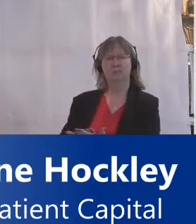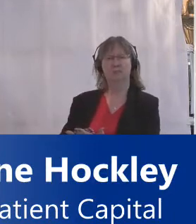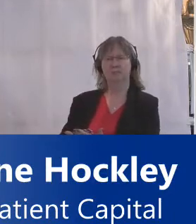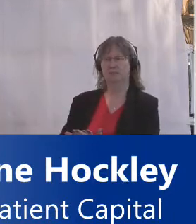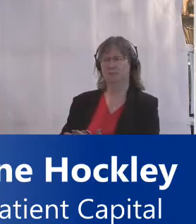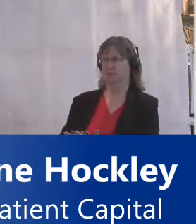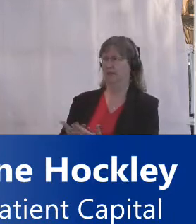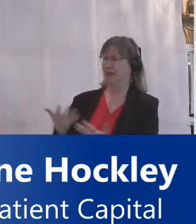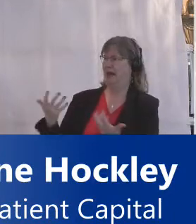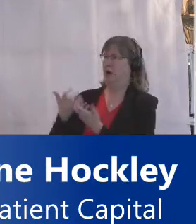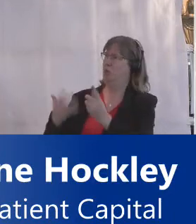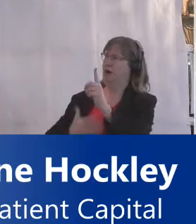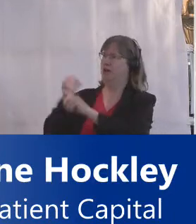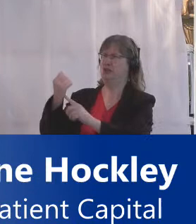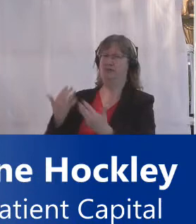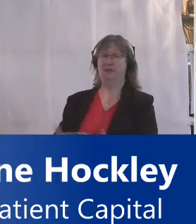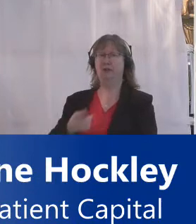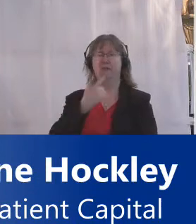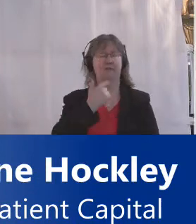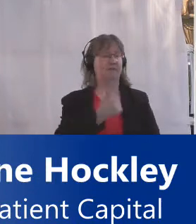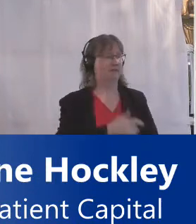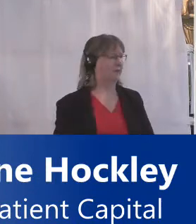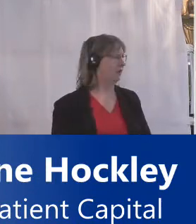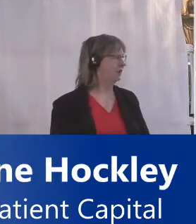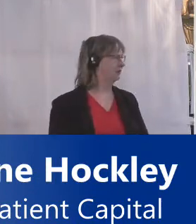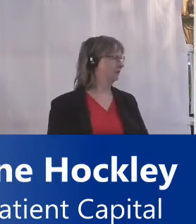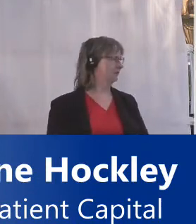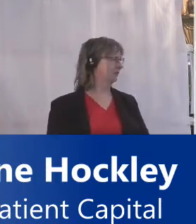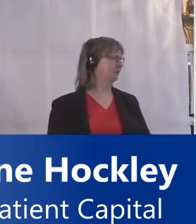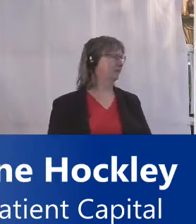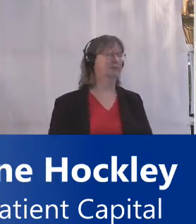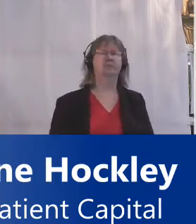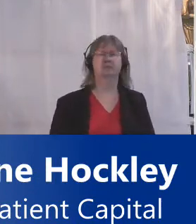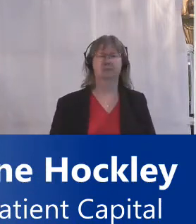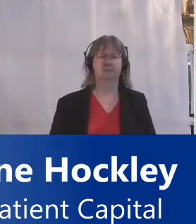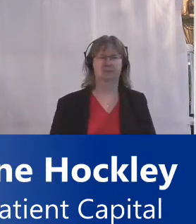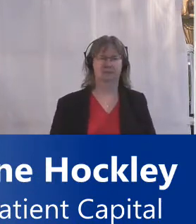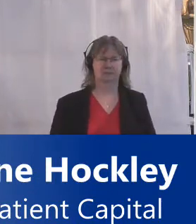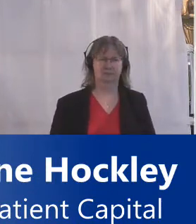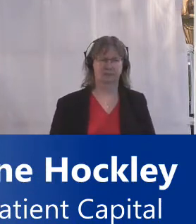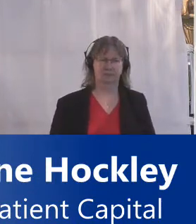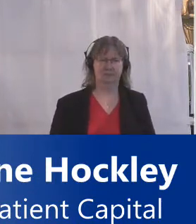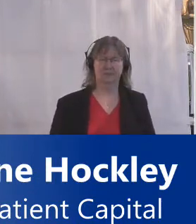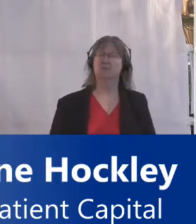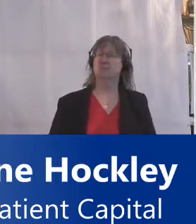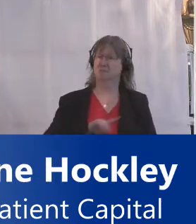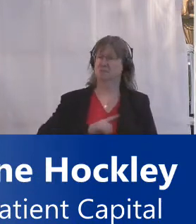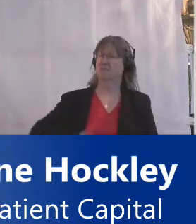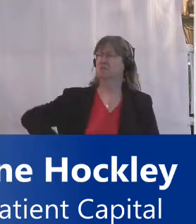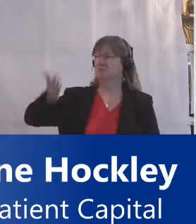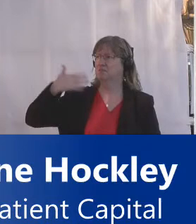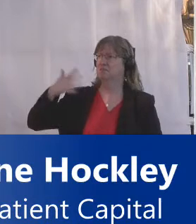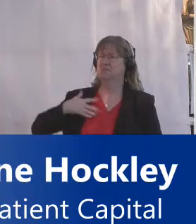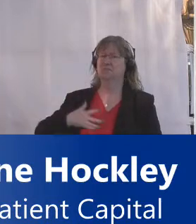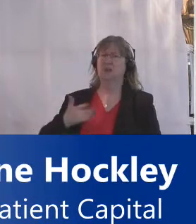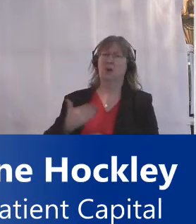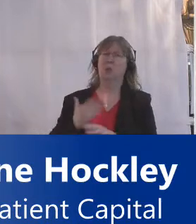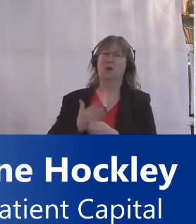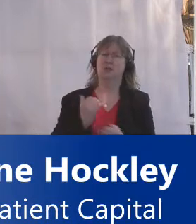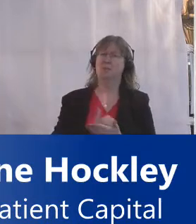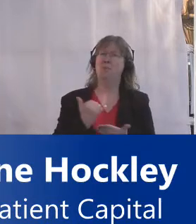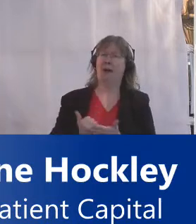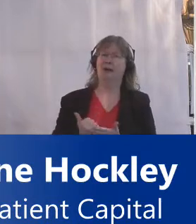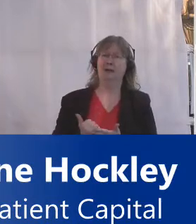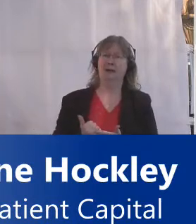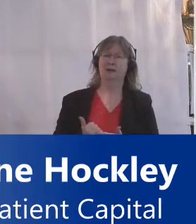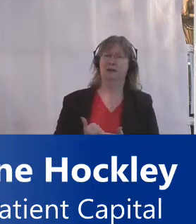where you are now. Yeah, absolutely no. So up until 10 years ago, I was very much a traditional banker, and it never really crossed my